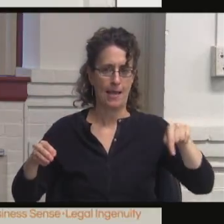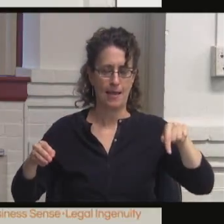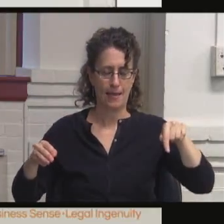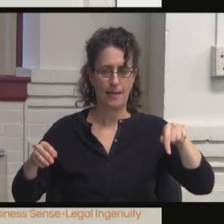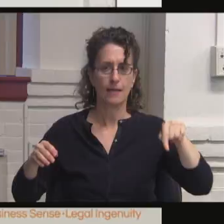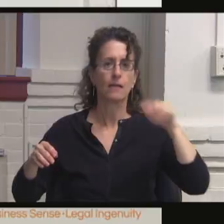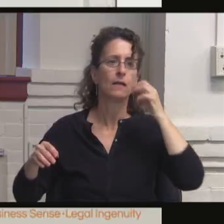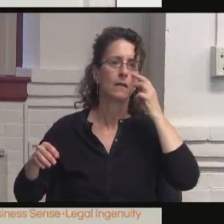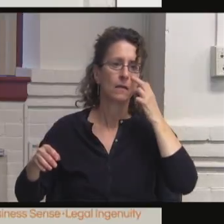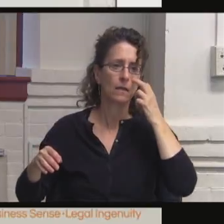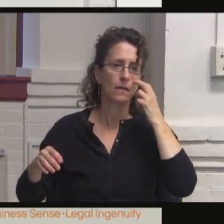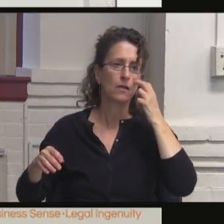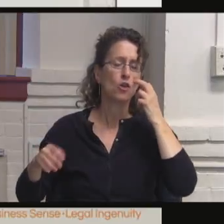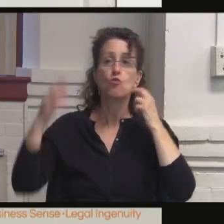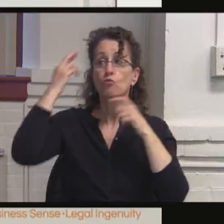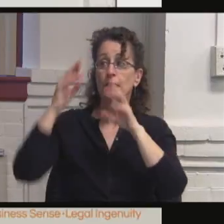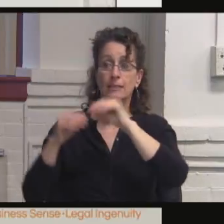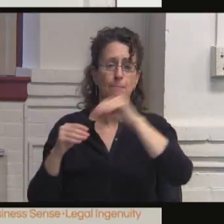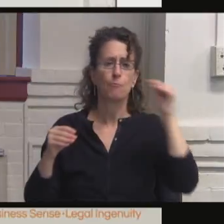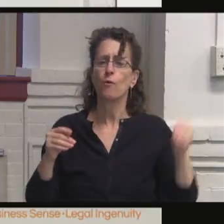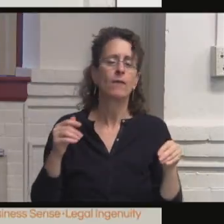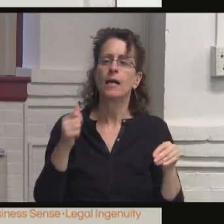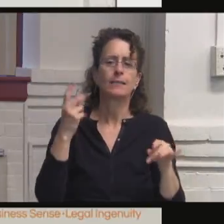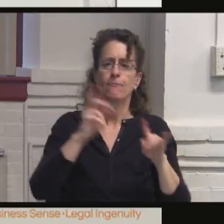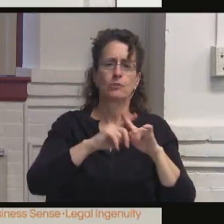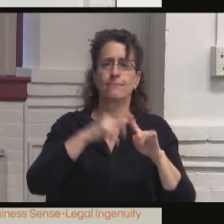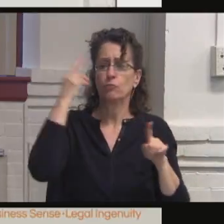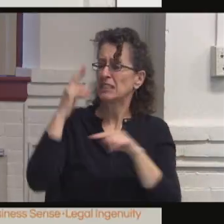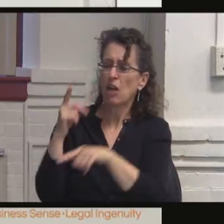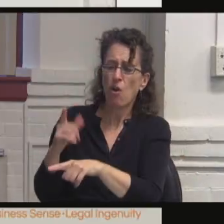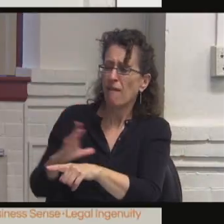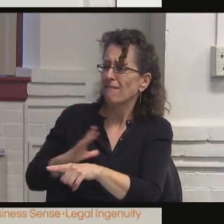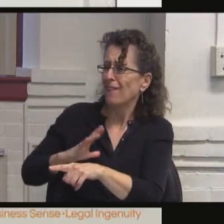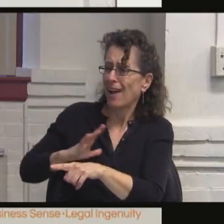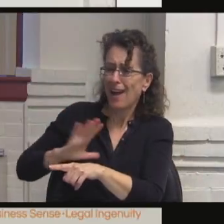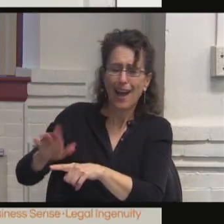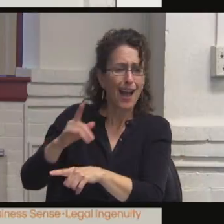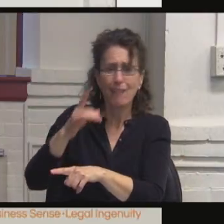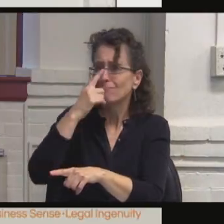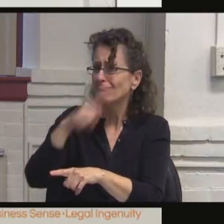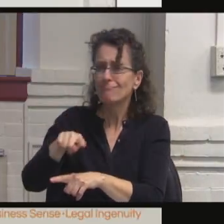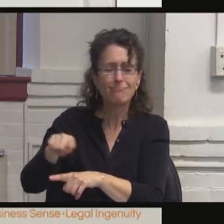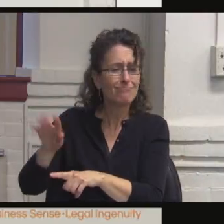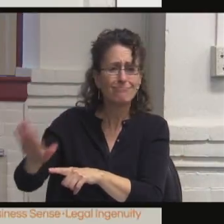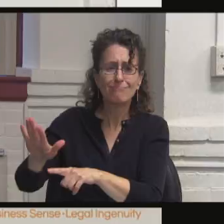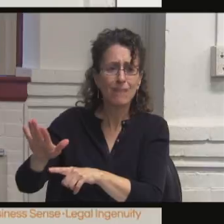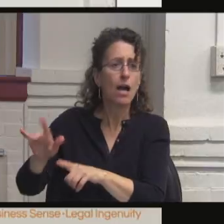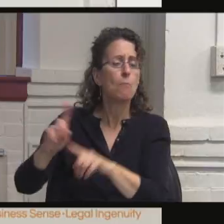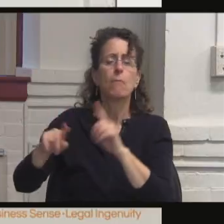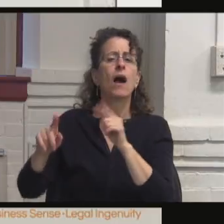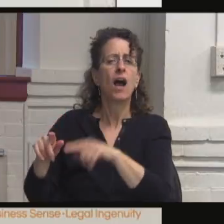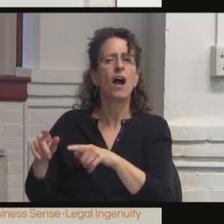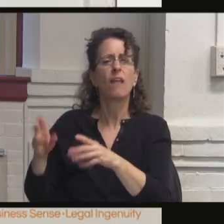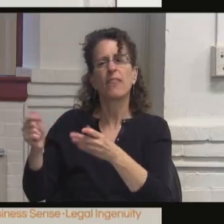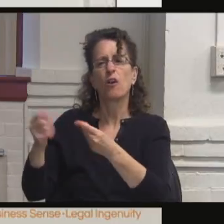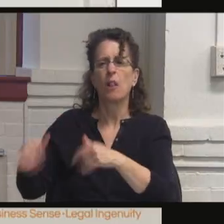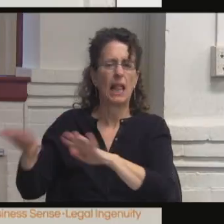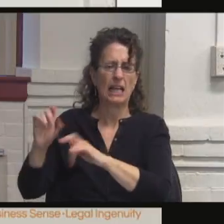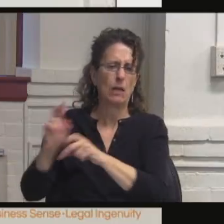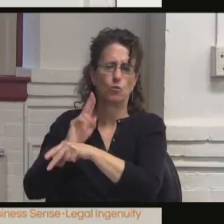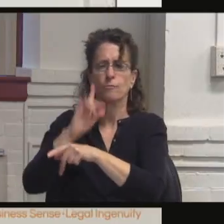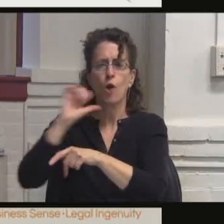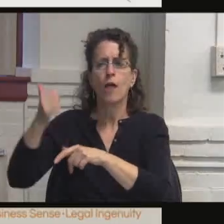land. And that was for a number of reasons, not because anything went wrong with the Development Corporation, but simply because they have other uses for the property. So we